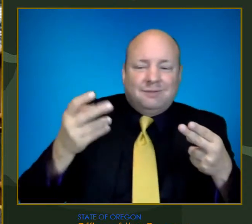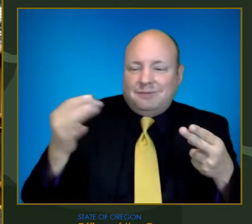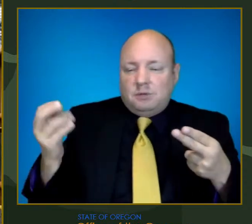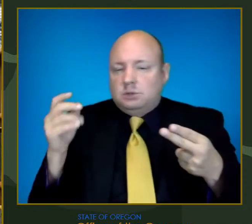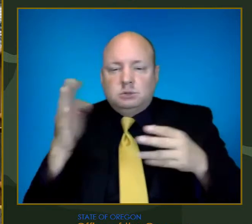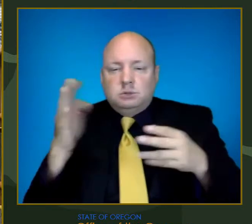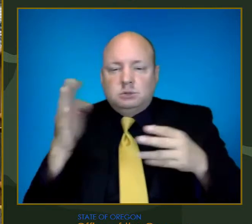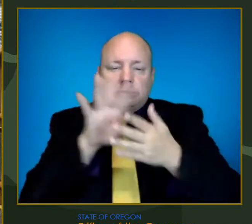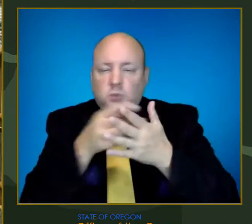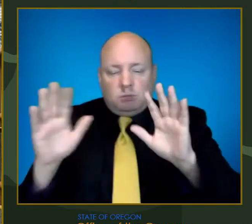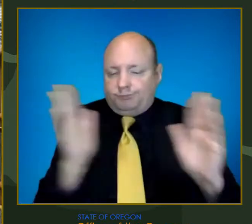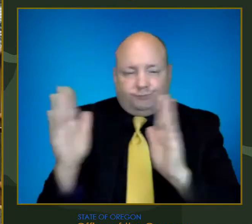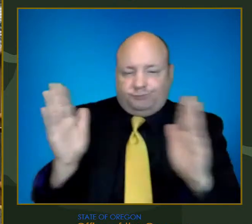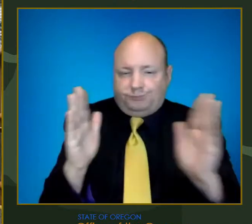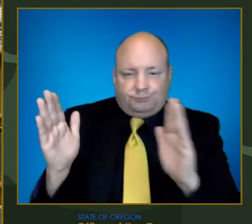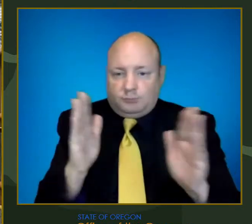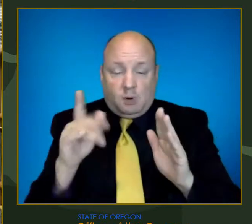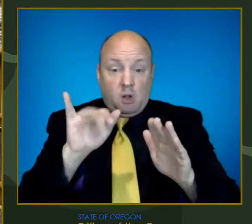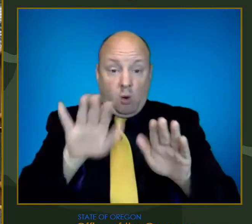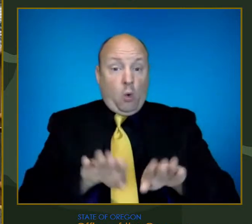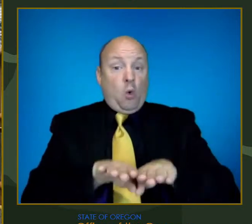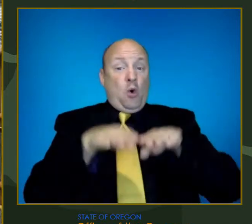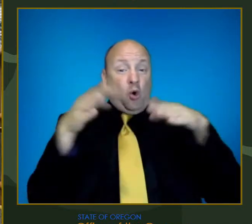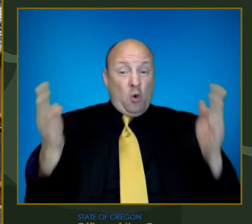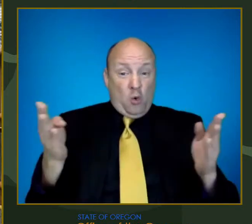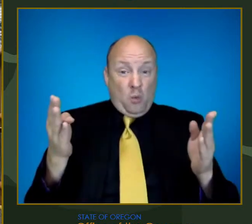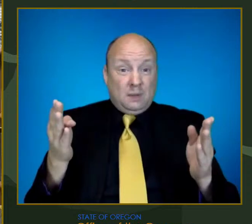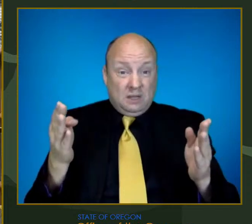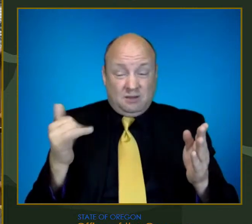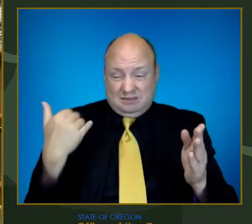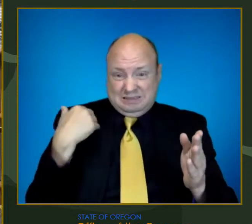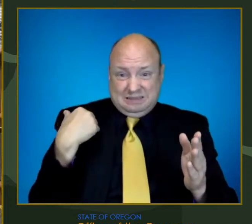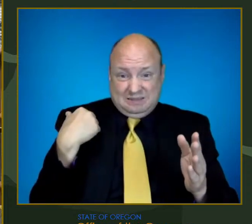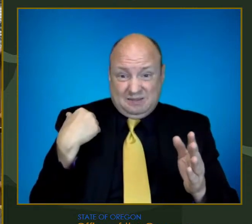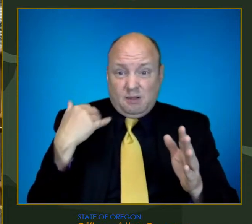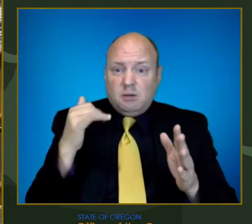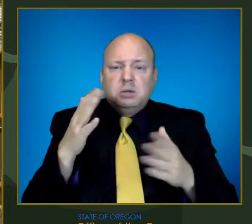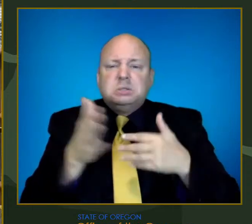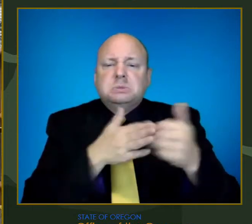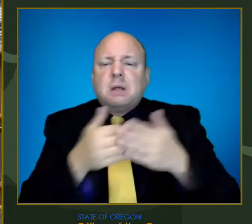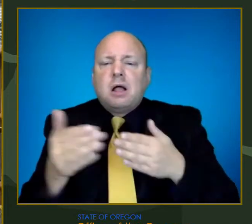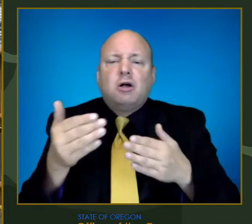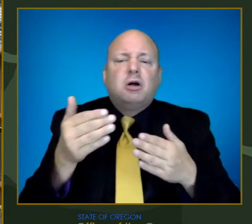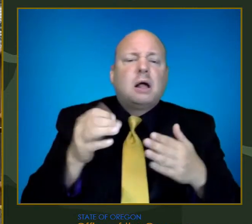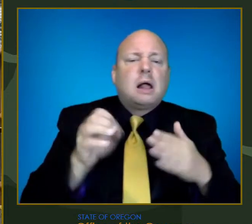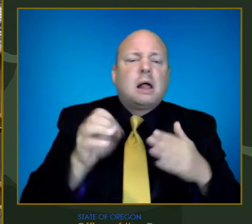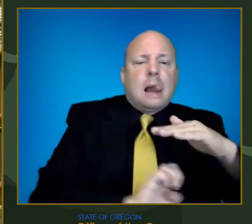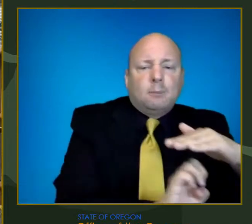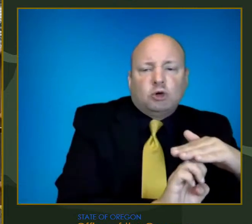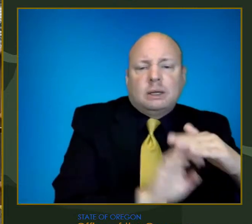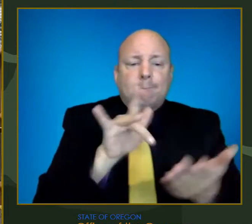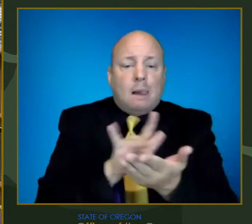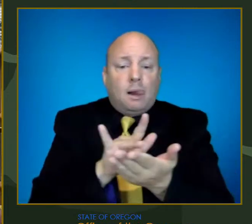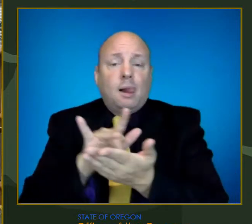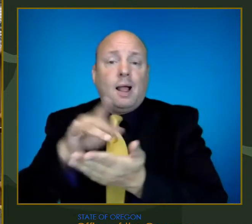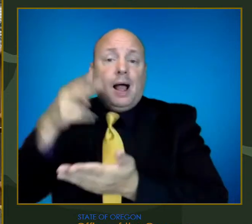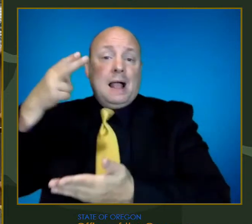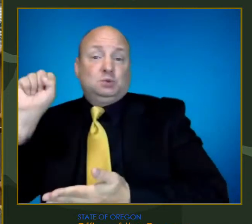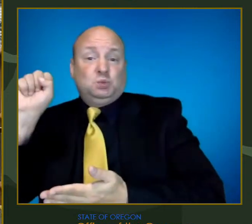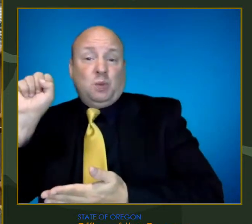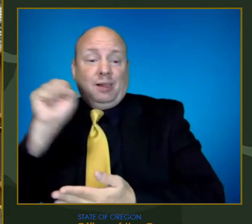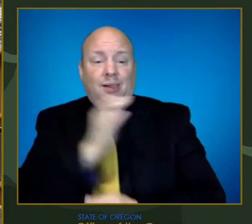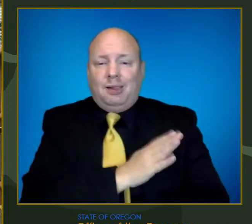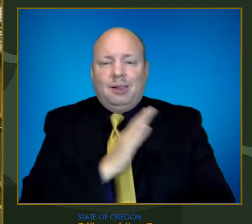spring. At that time, regardless of level, elementary, middle, and high school, we were able to mitigate or stop